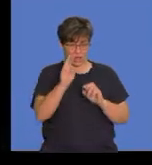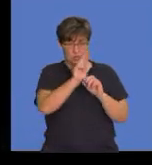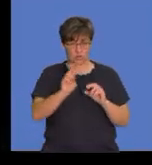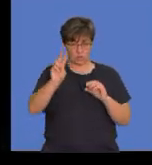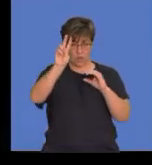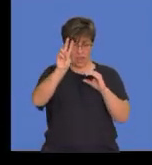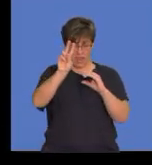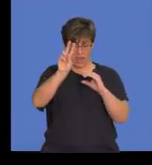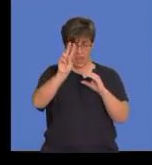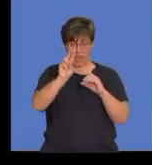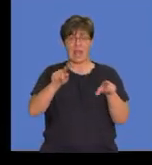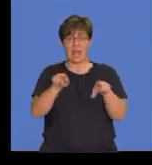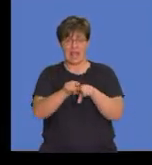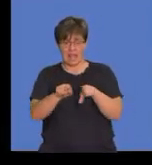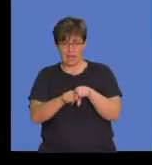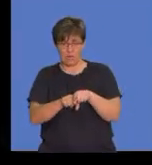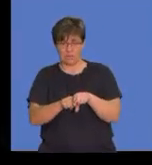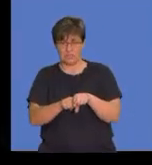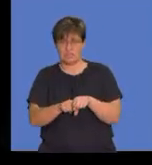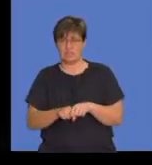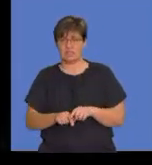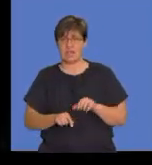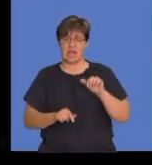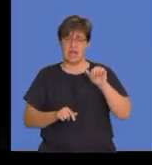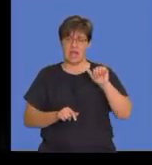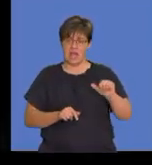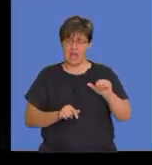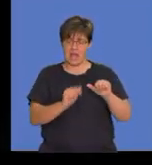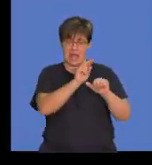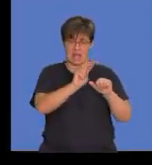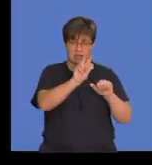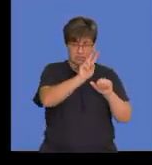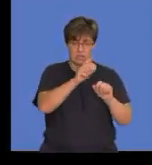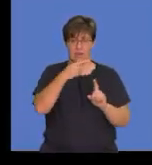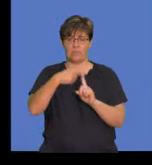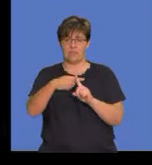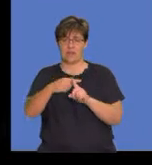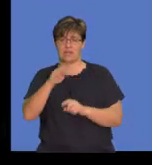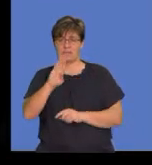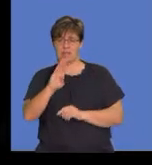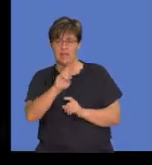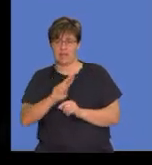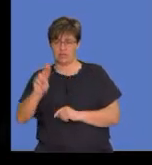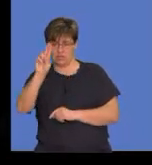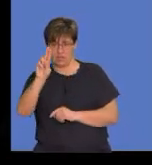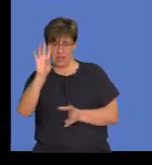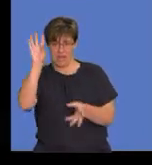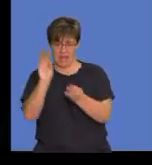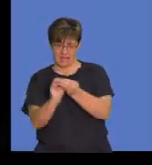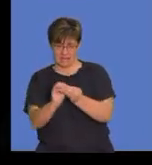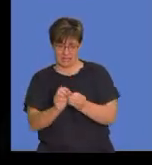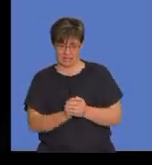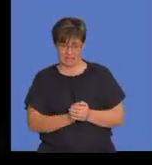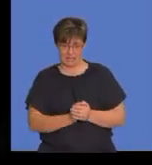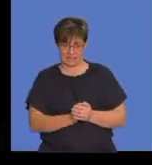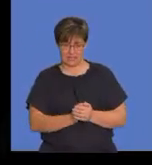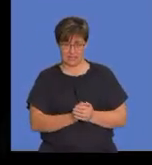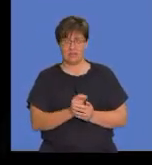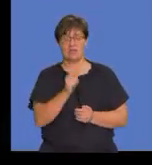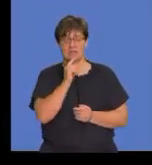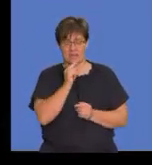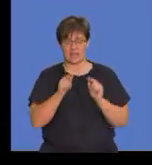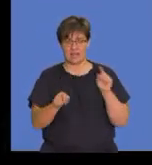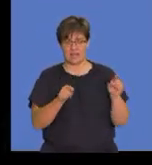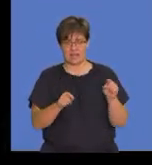is equals to the sum of the squares of the other two sides that are added together. So as you can